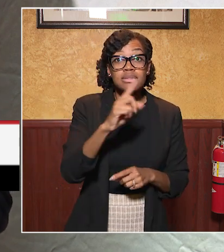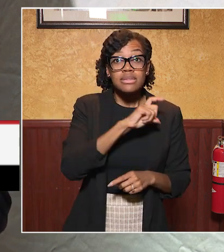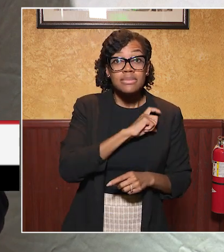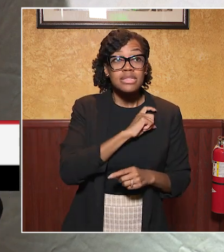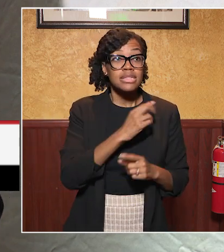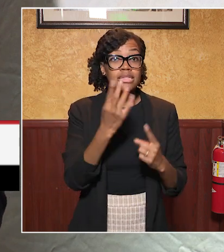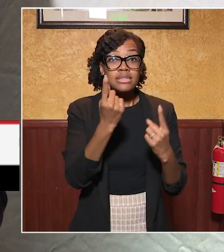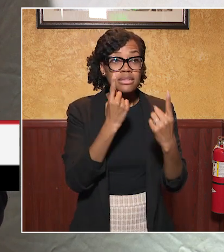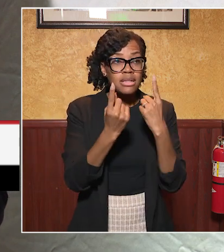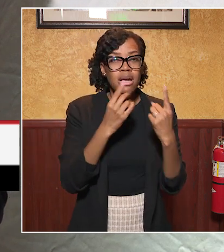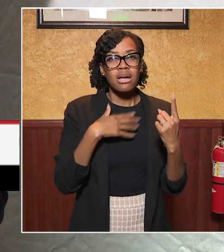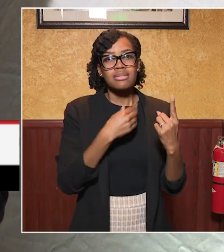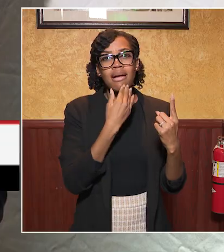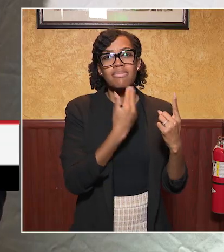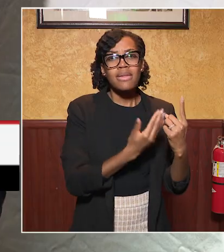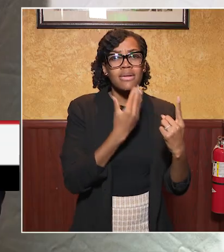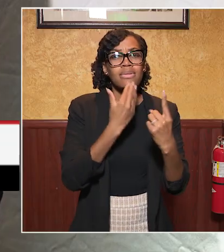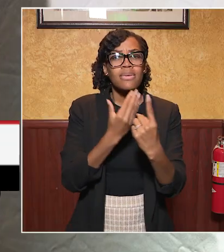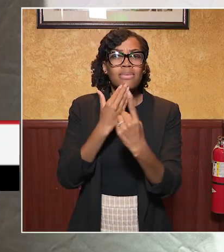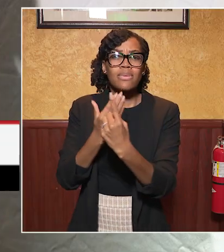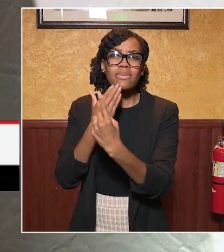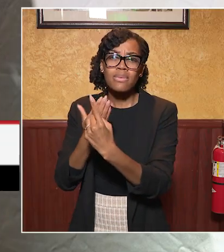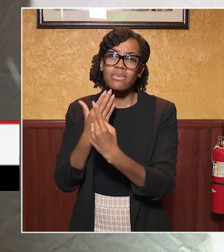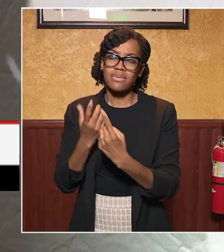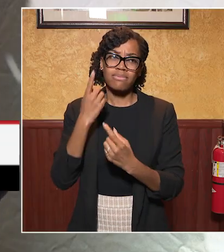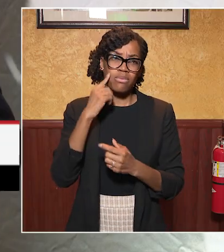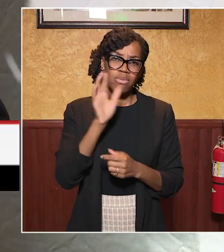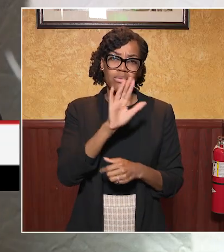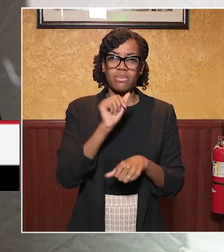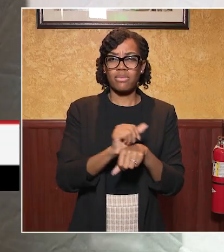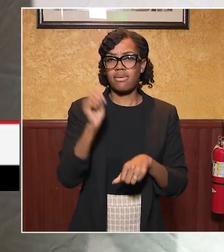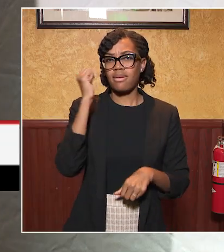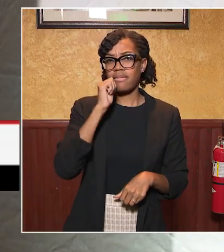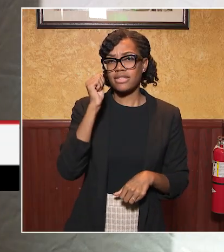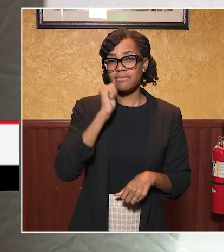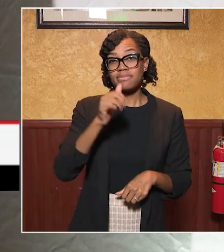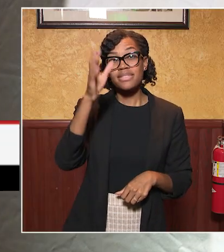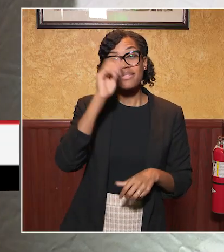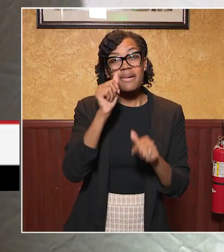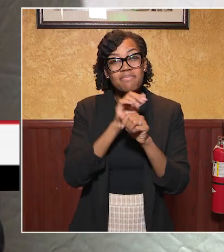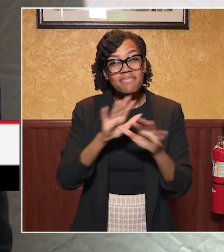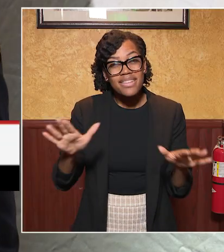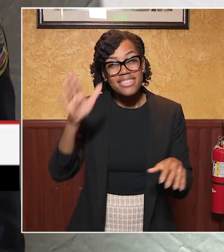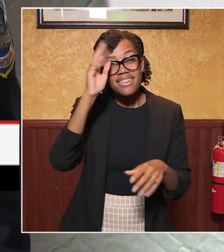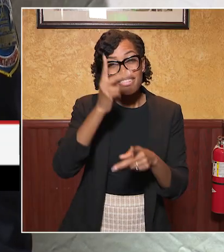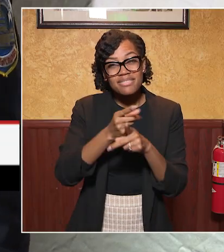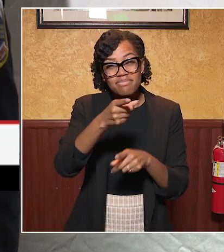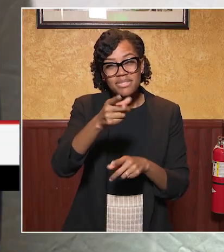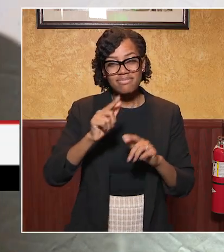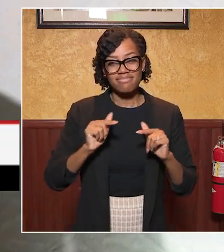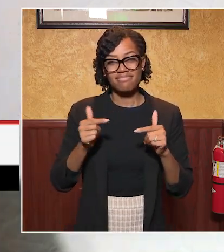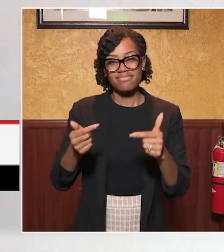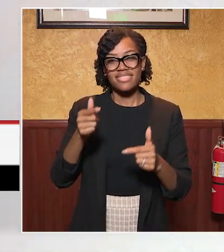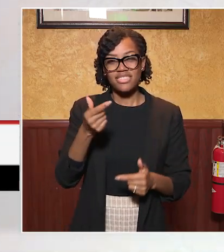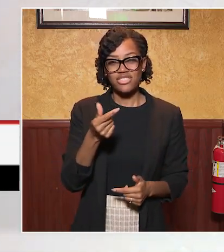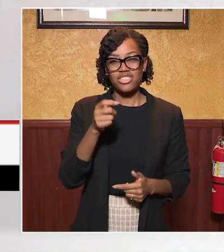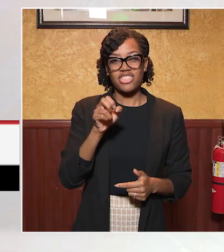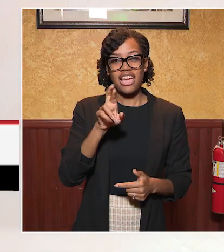Police Department to tell them thank you for the work that they do every day. God bless you. God keep you. I will now turn it over to Garen Price.